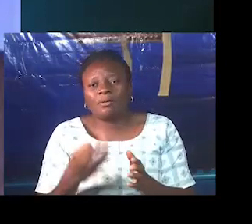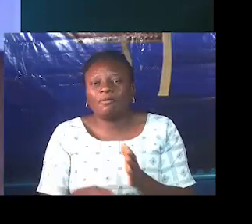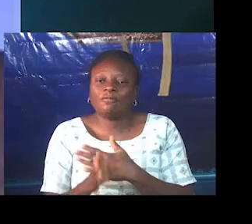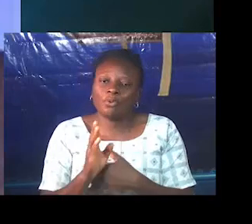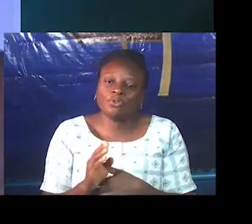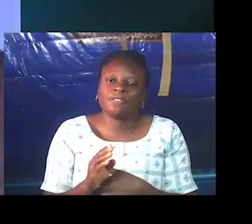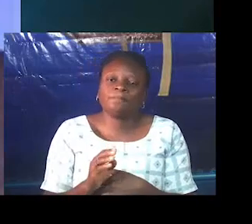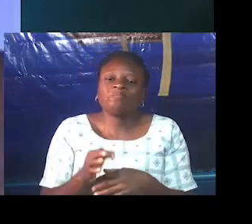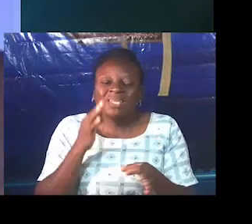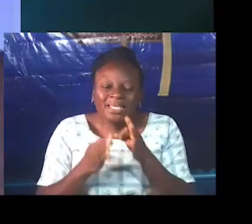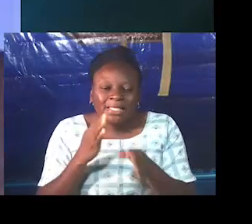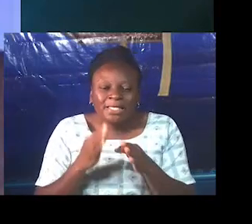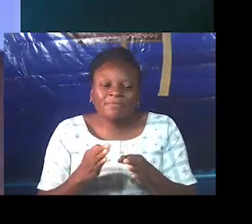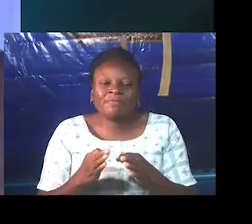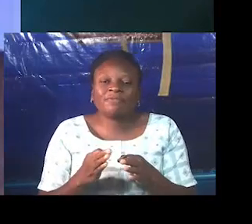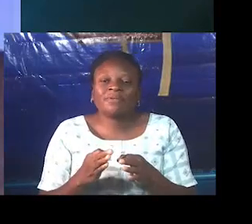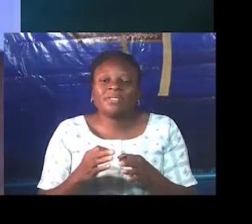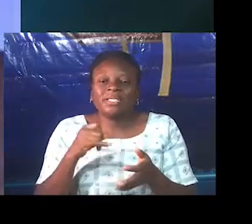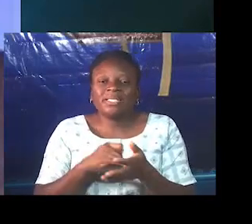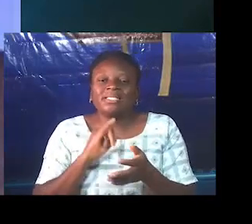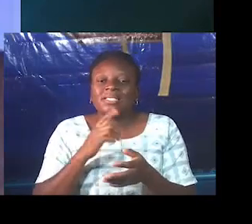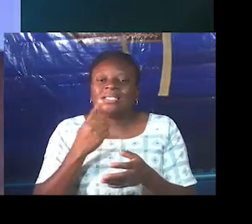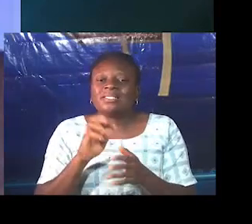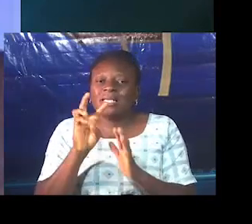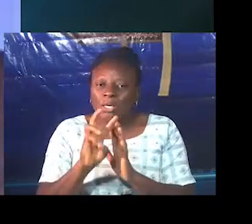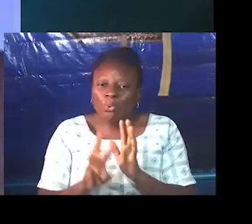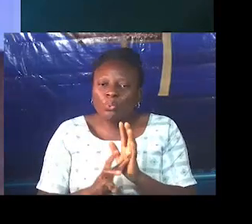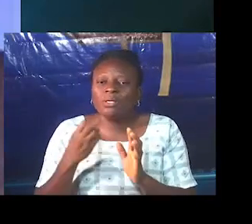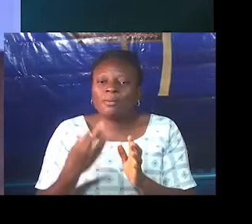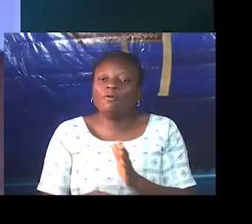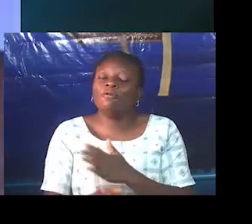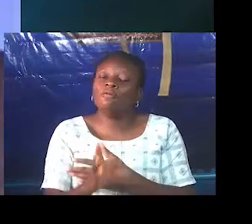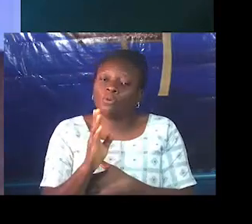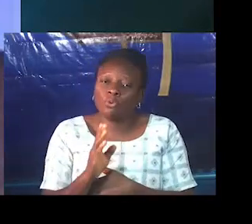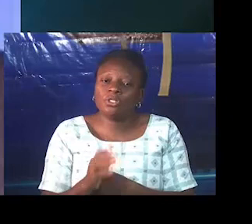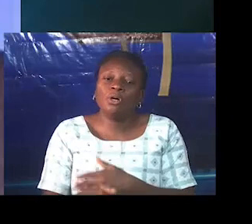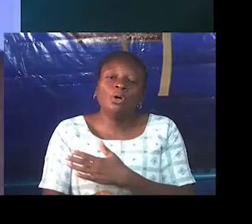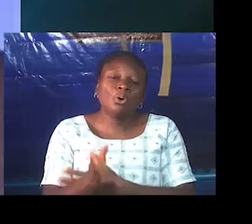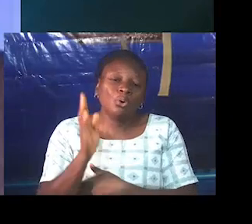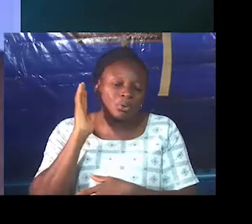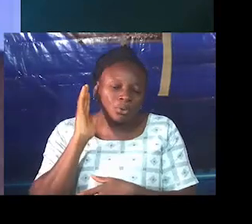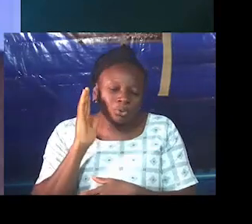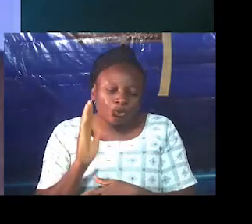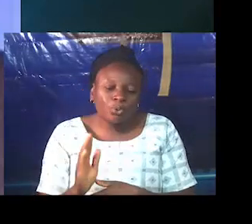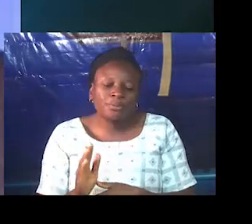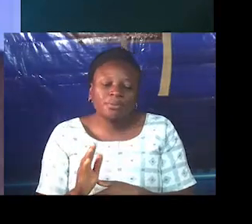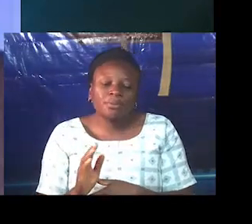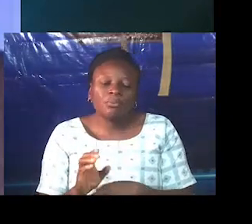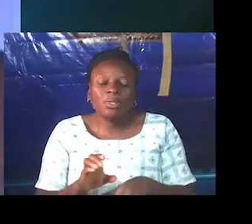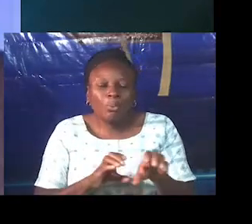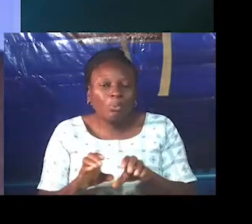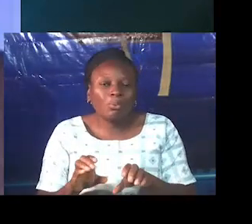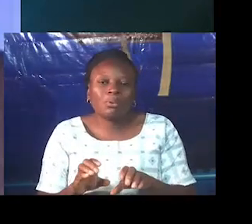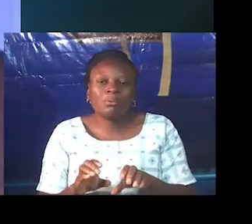love, his delight in the will of God for your heart. And that is the way to grow in relationship.